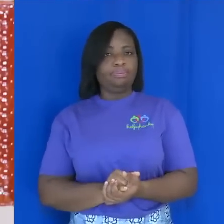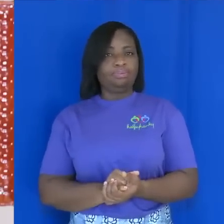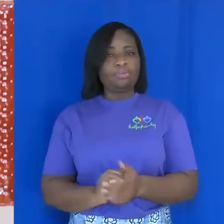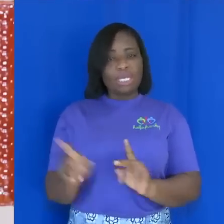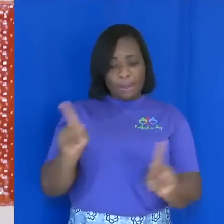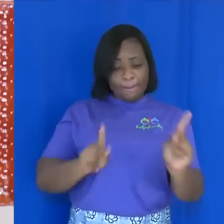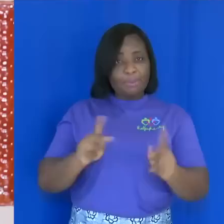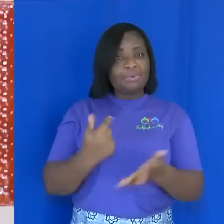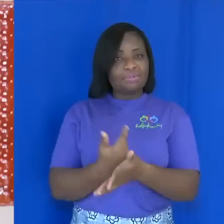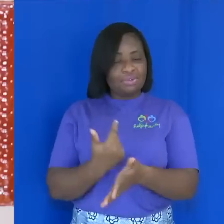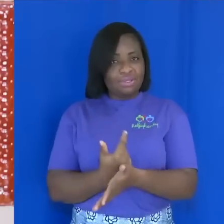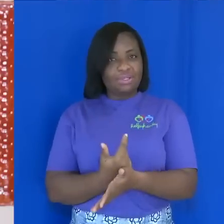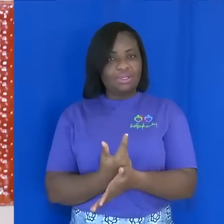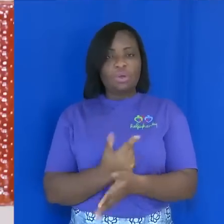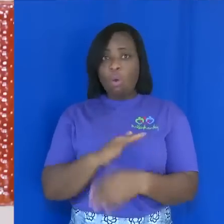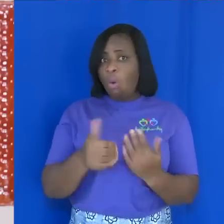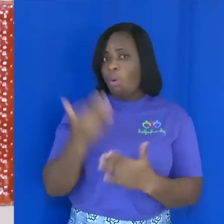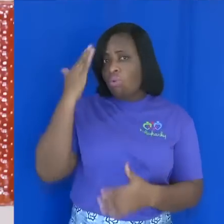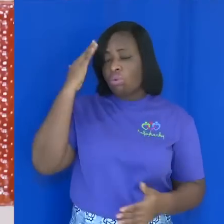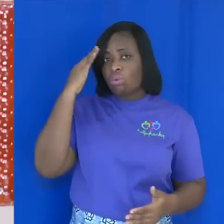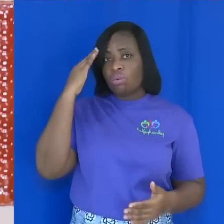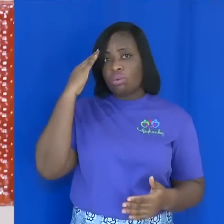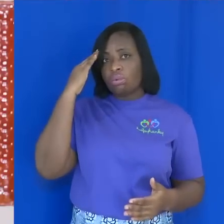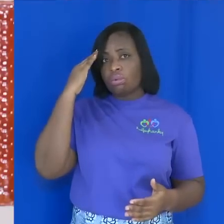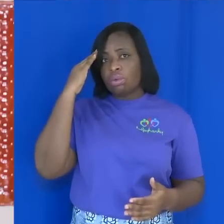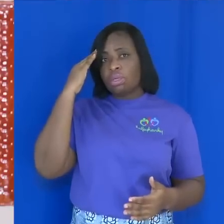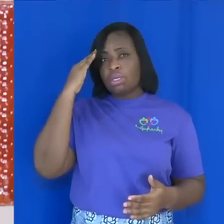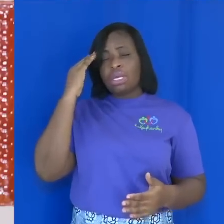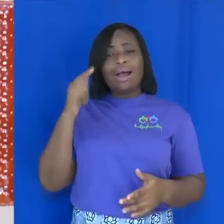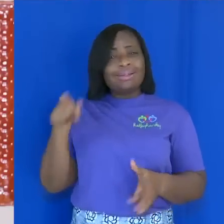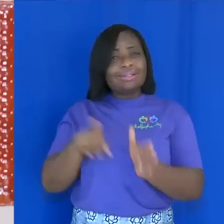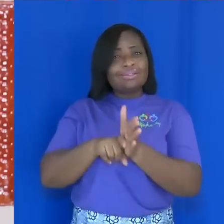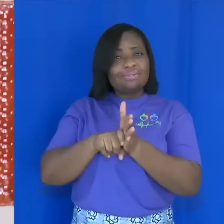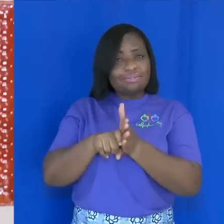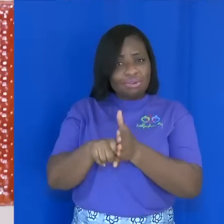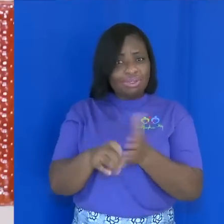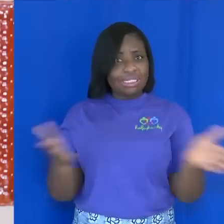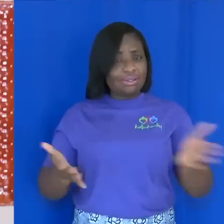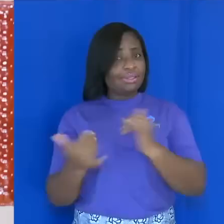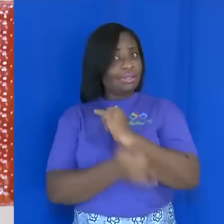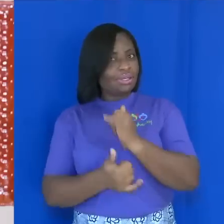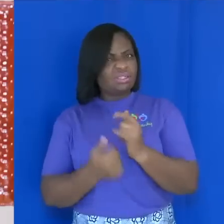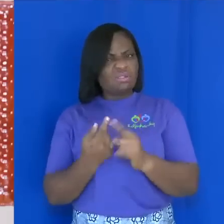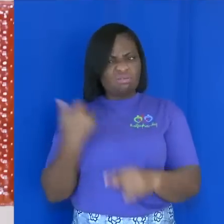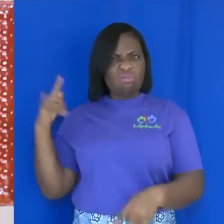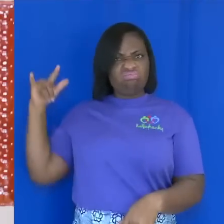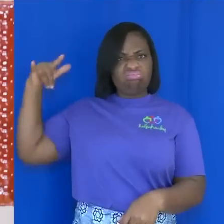Fellow Ghanaians, we all know that the emergence of the virus on our shores came from